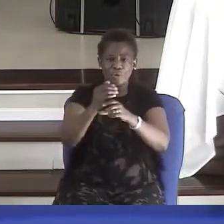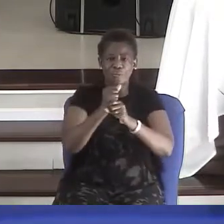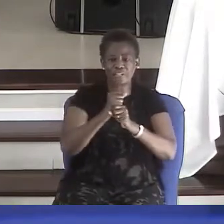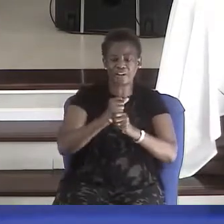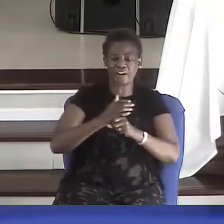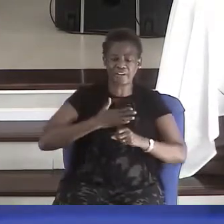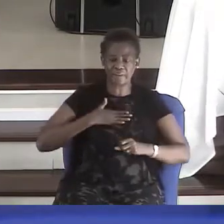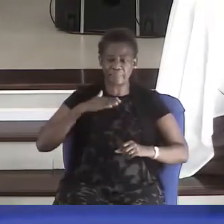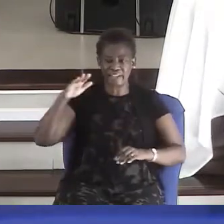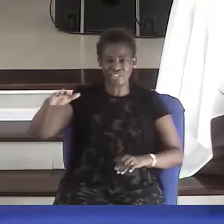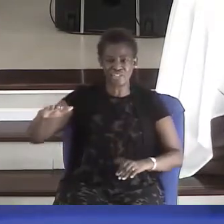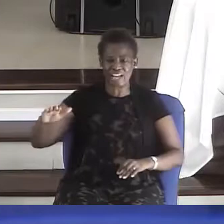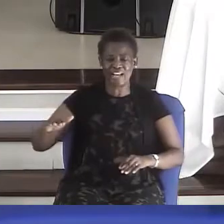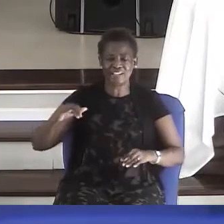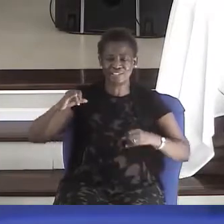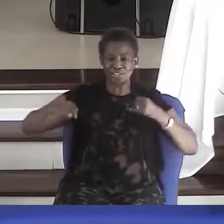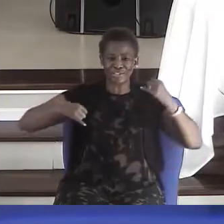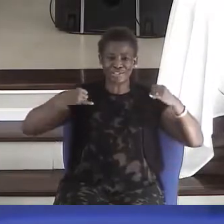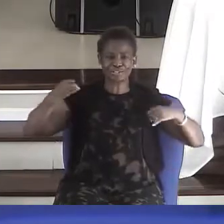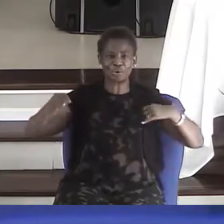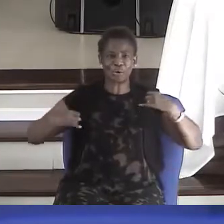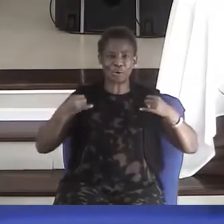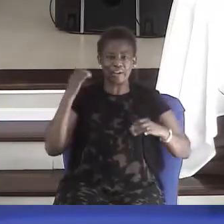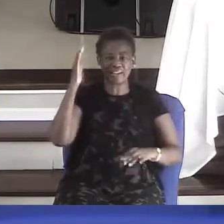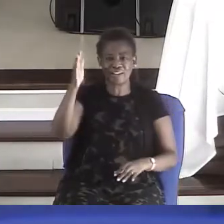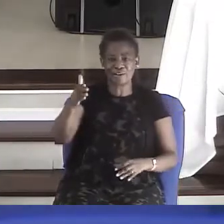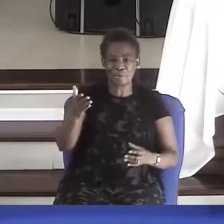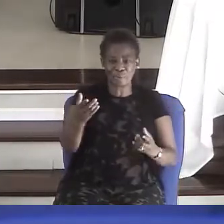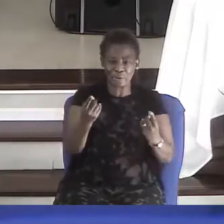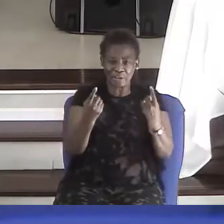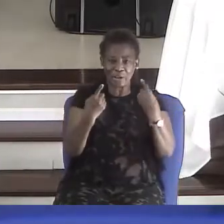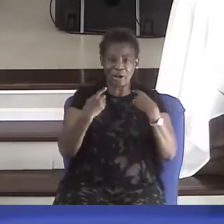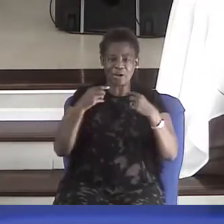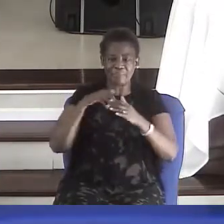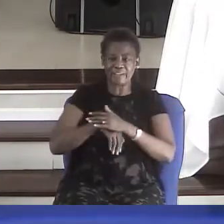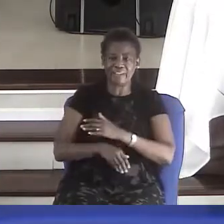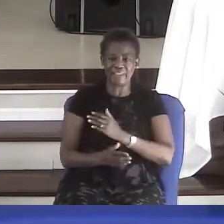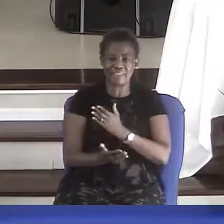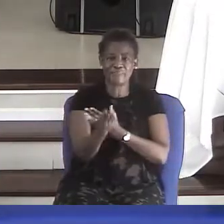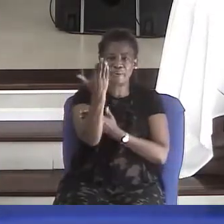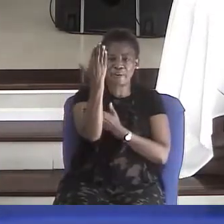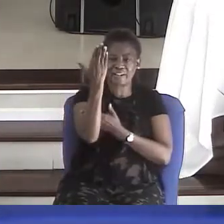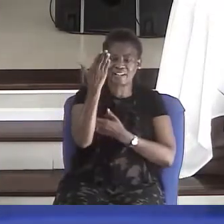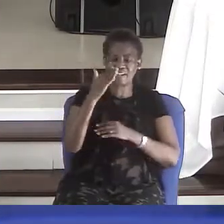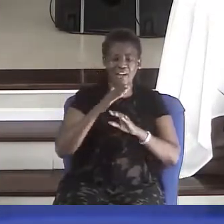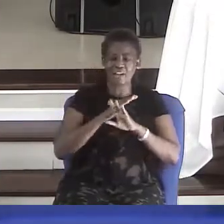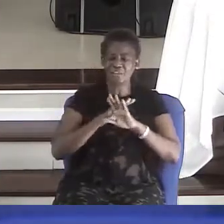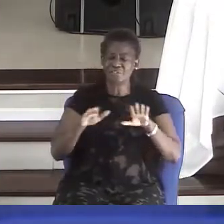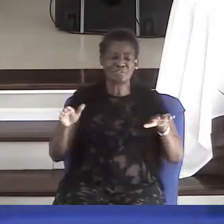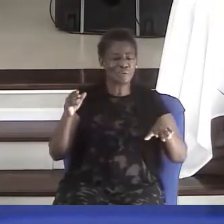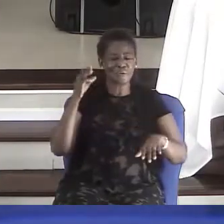Joy will come in the morning. Don't worry yourself.